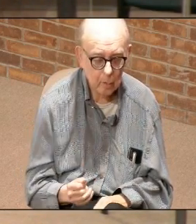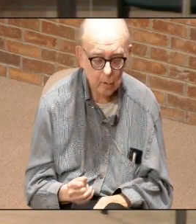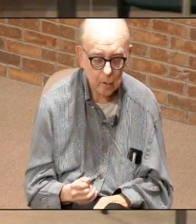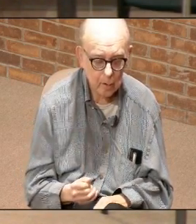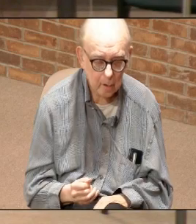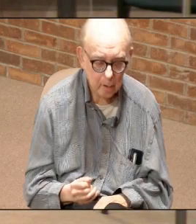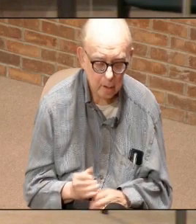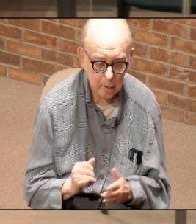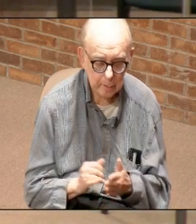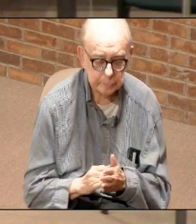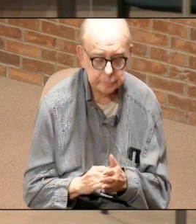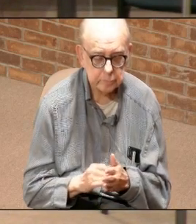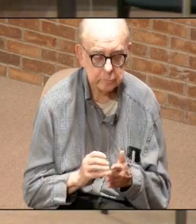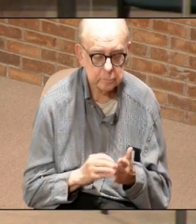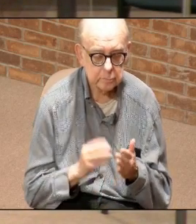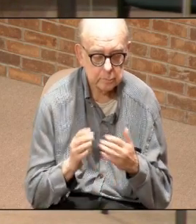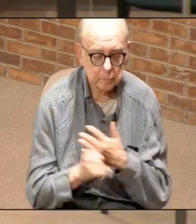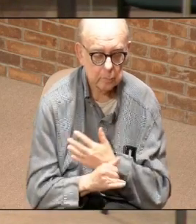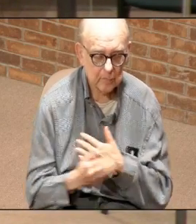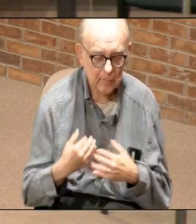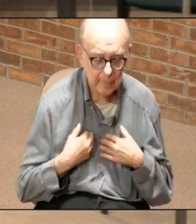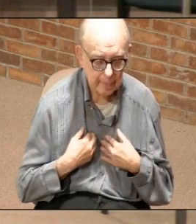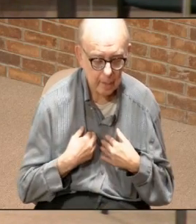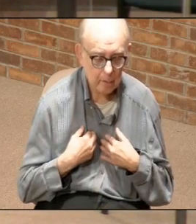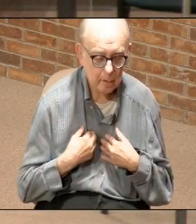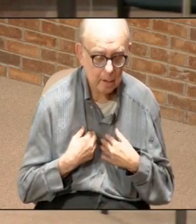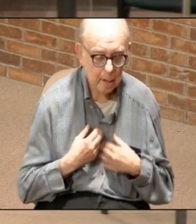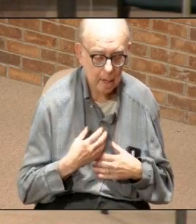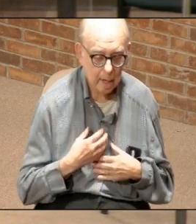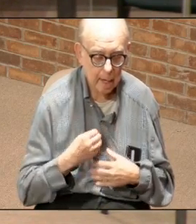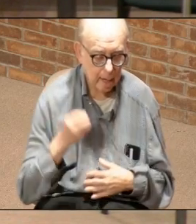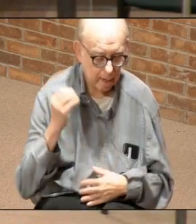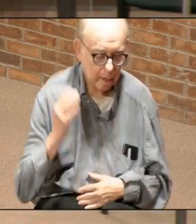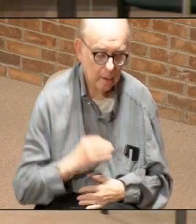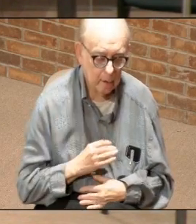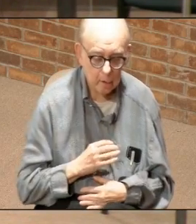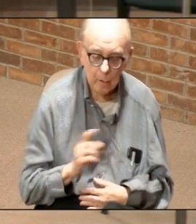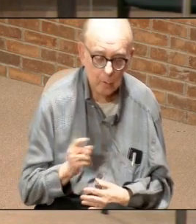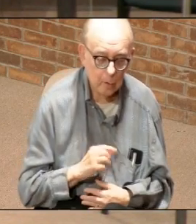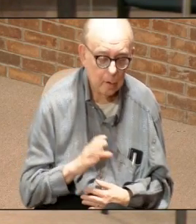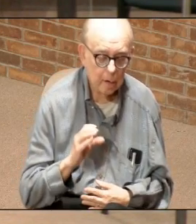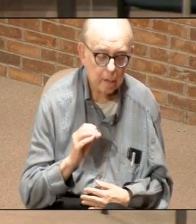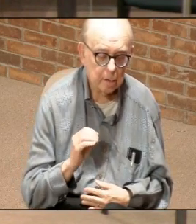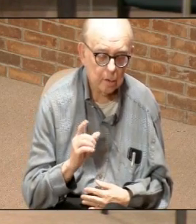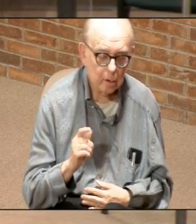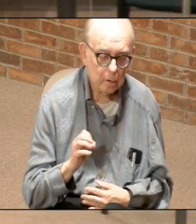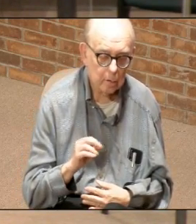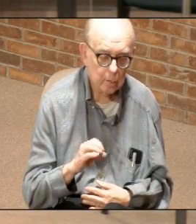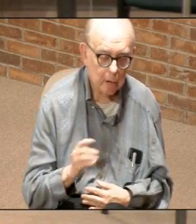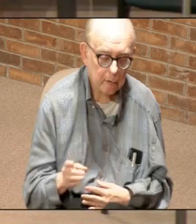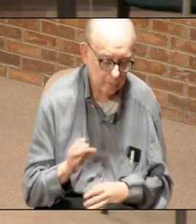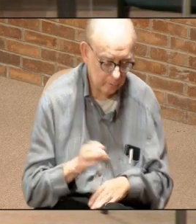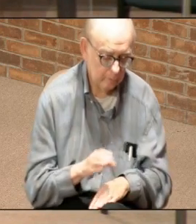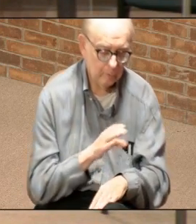it that in May you had a snowstorm in Colorado?